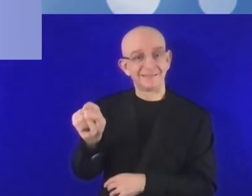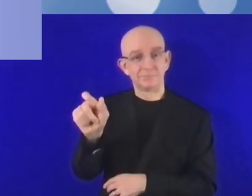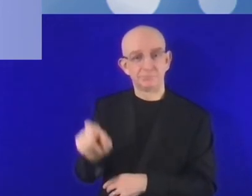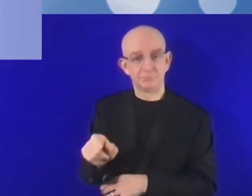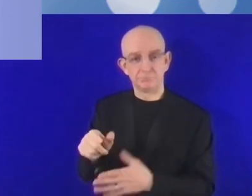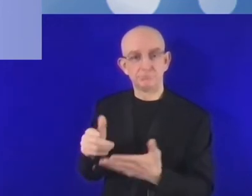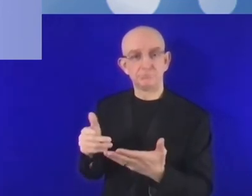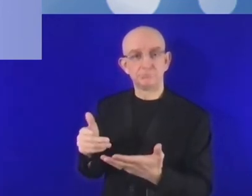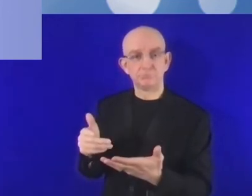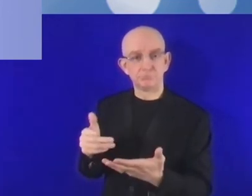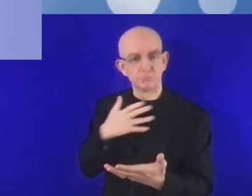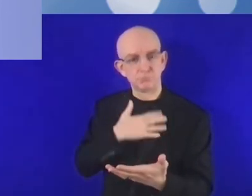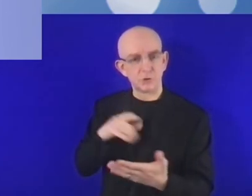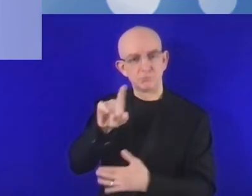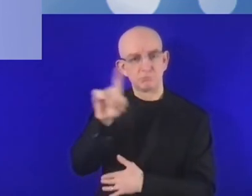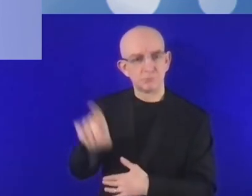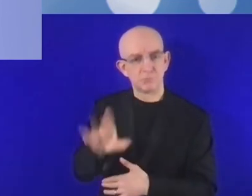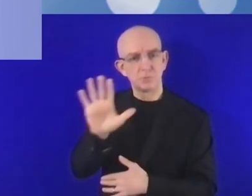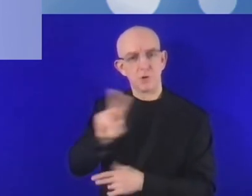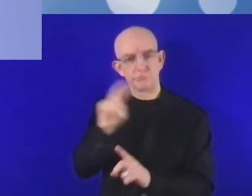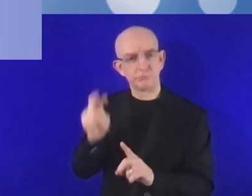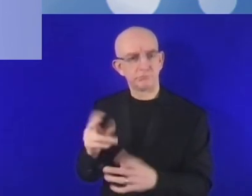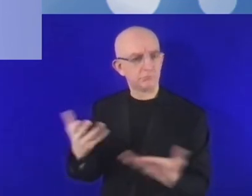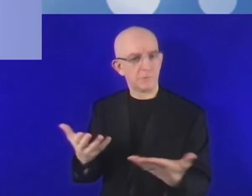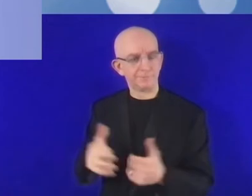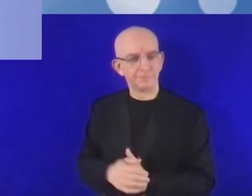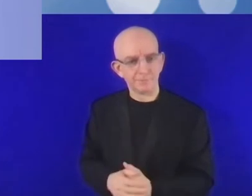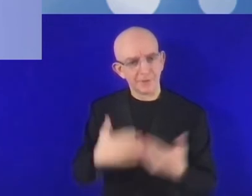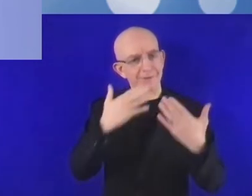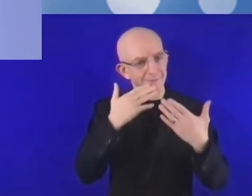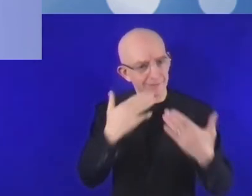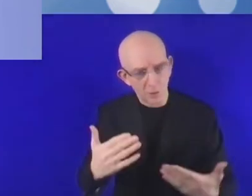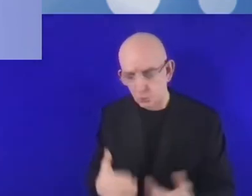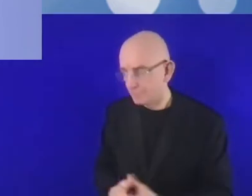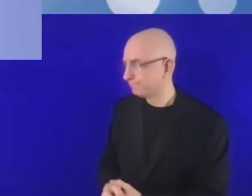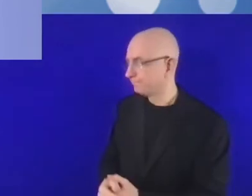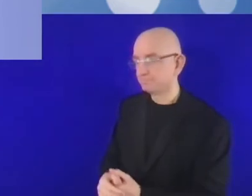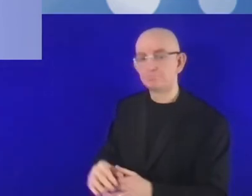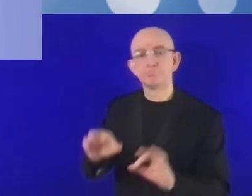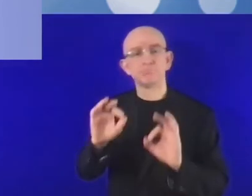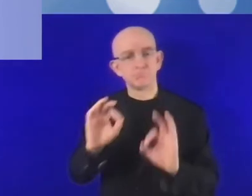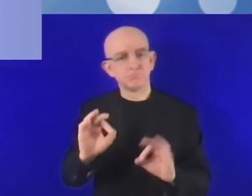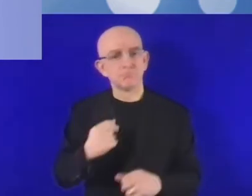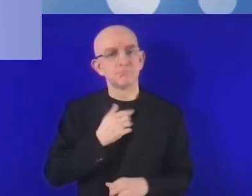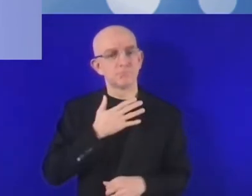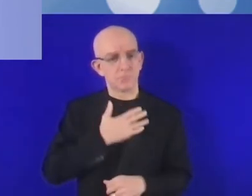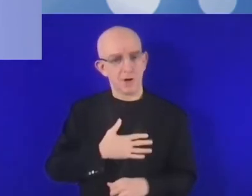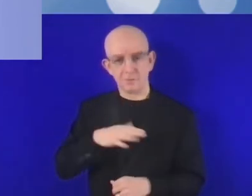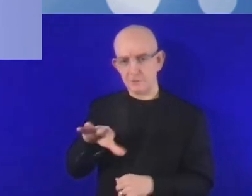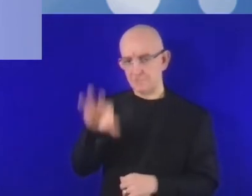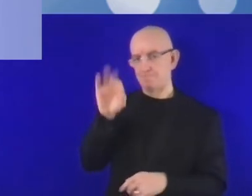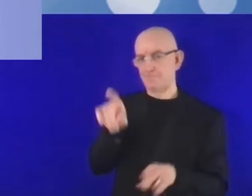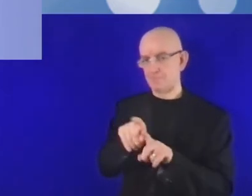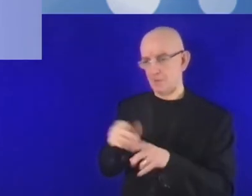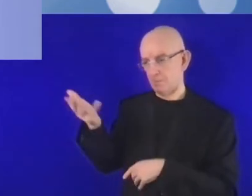to pick up when the minister has left because because ministers spoke about